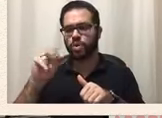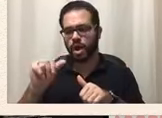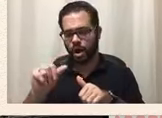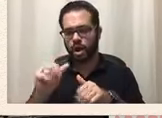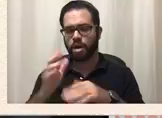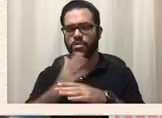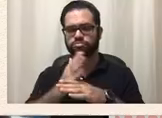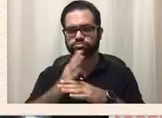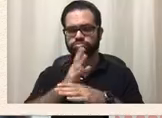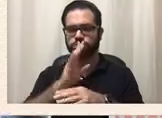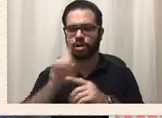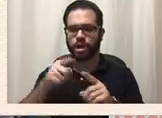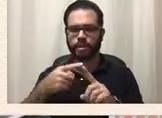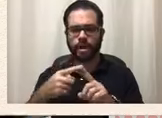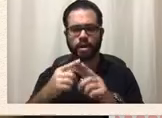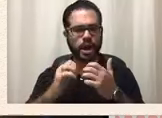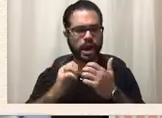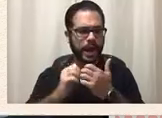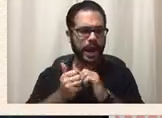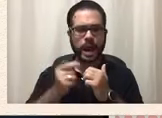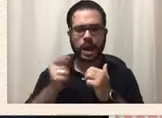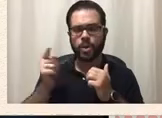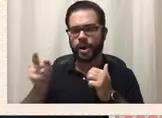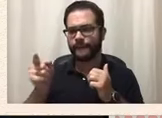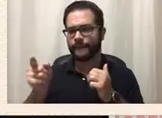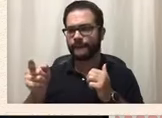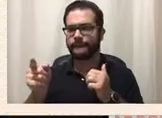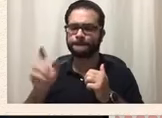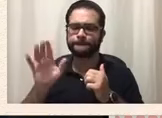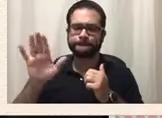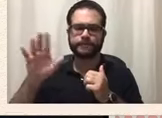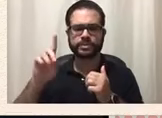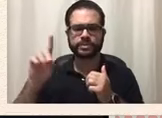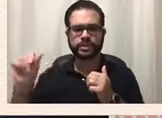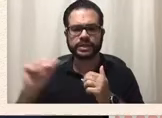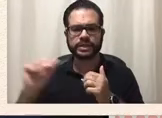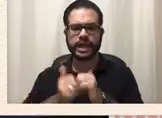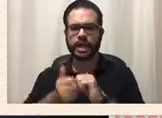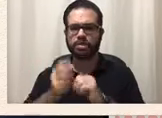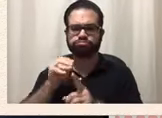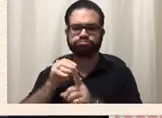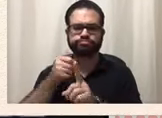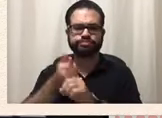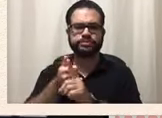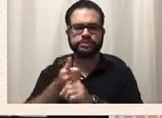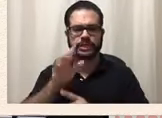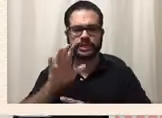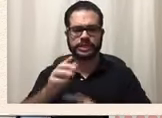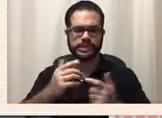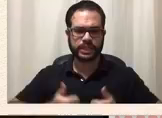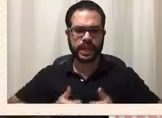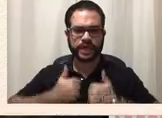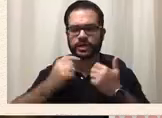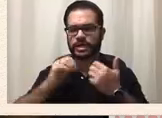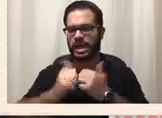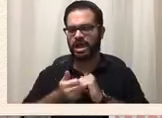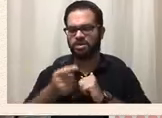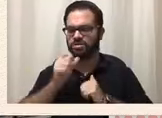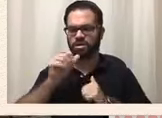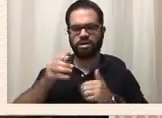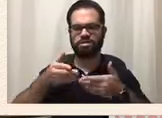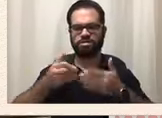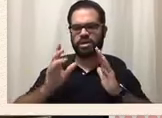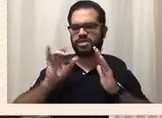how his disability affected his life and how he didn't allow that to hold him back.